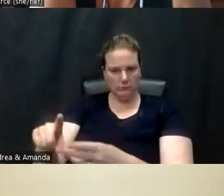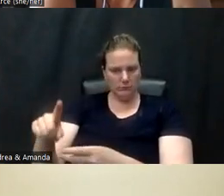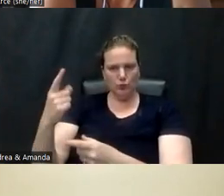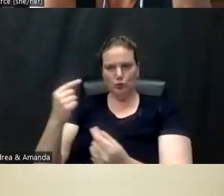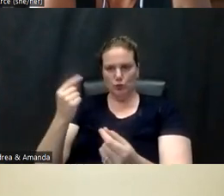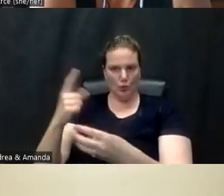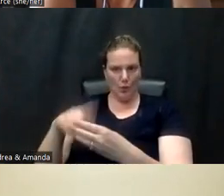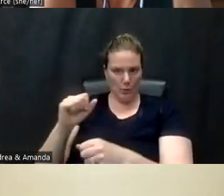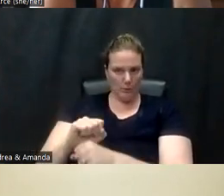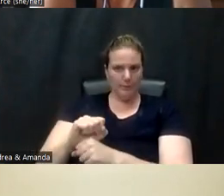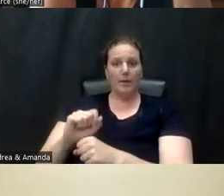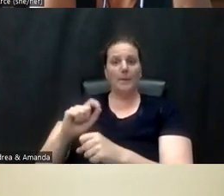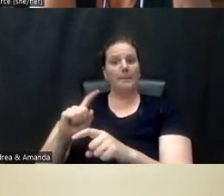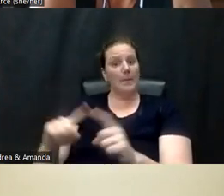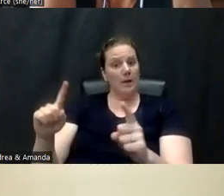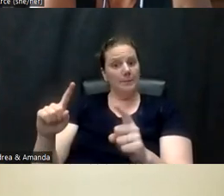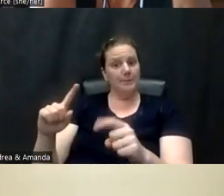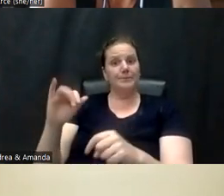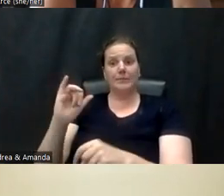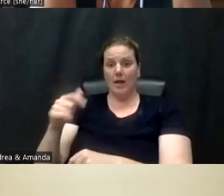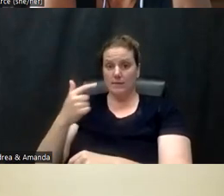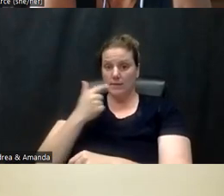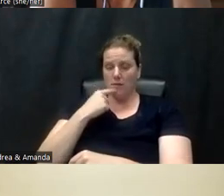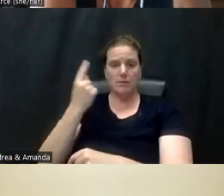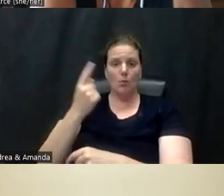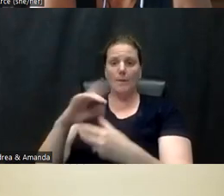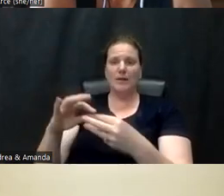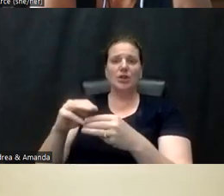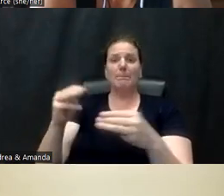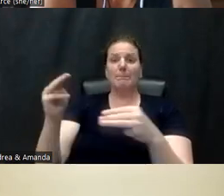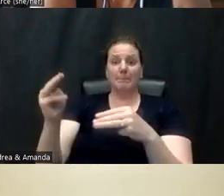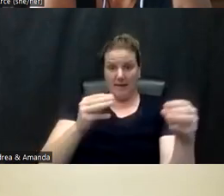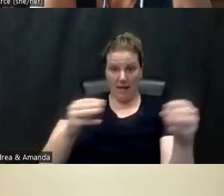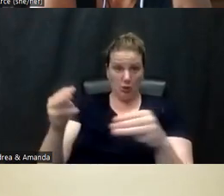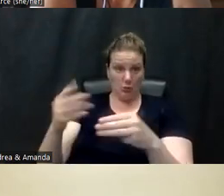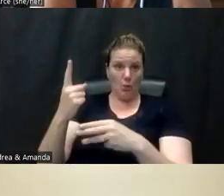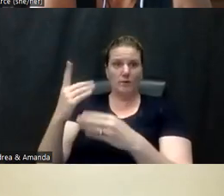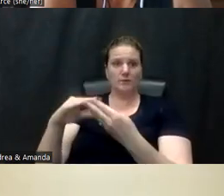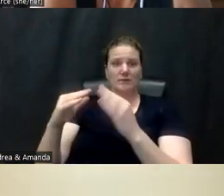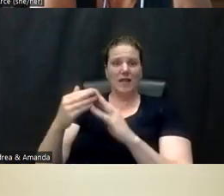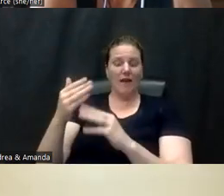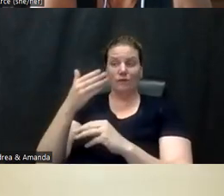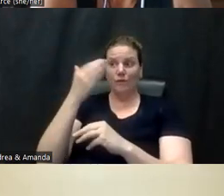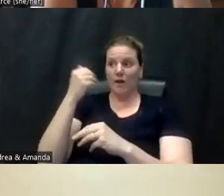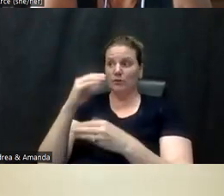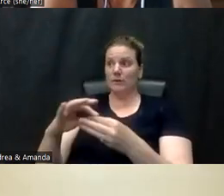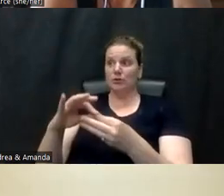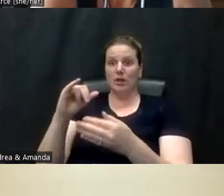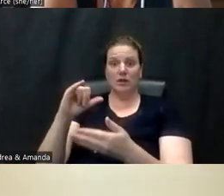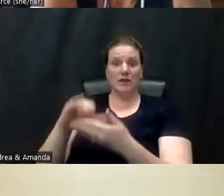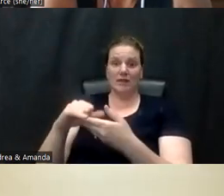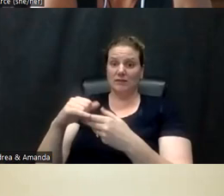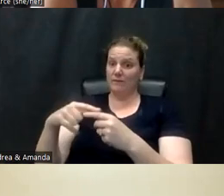actually worked. But that being said, somebody mentioned mediation in one of the cities. I forgot to mention that that's